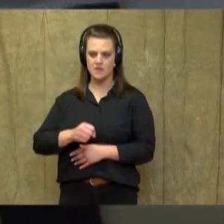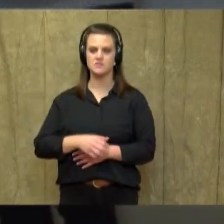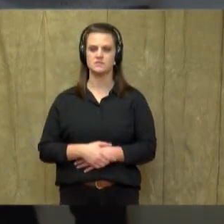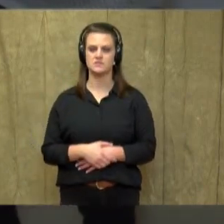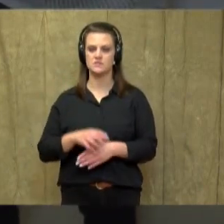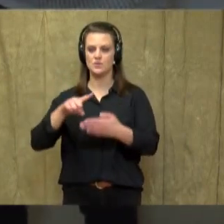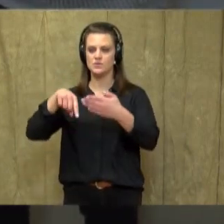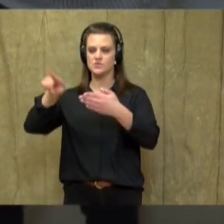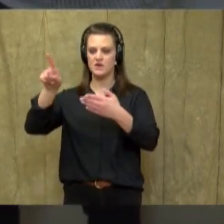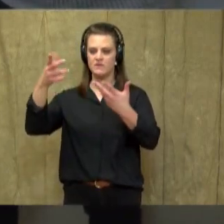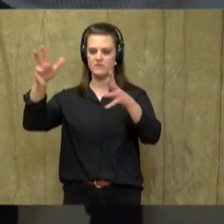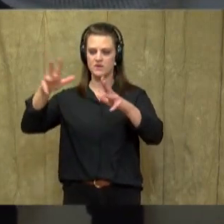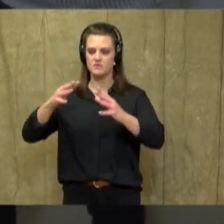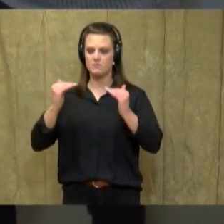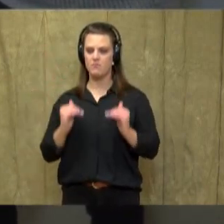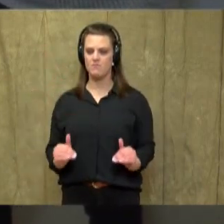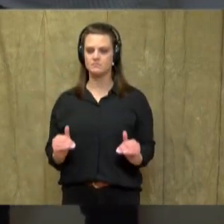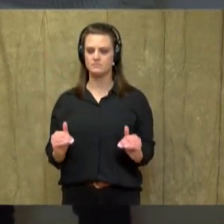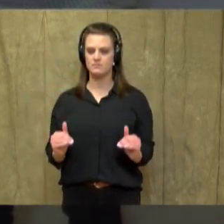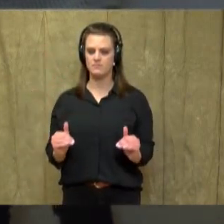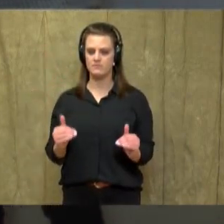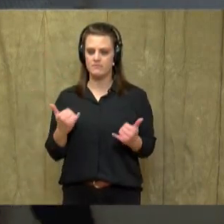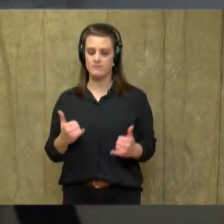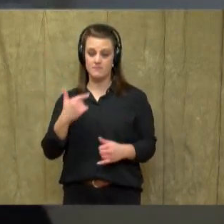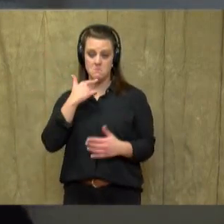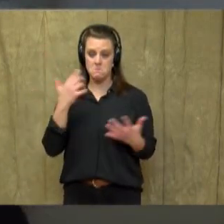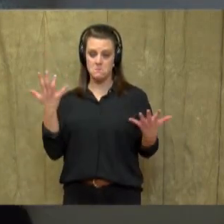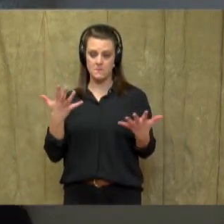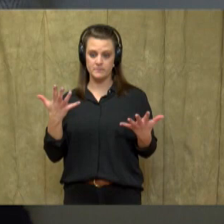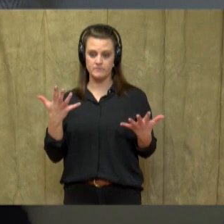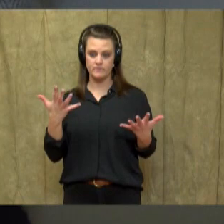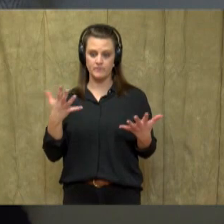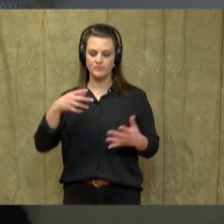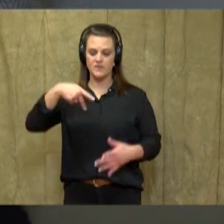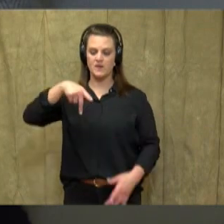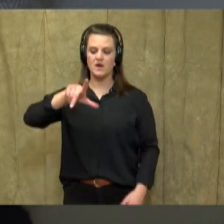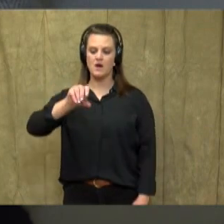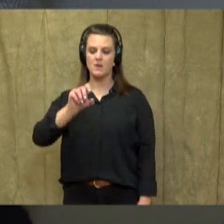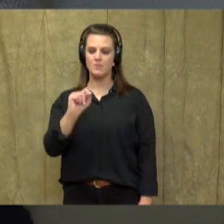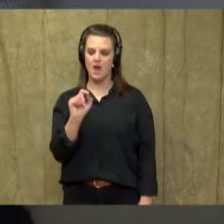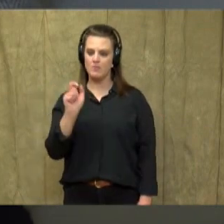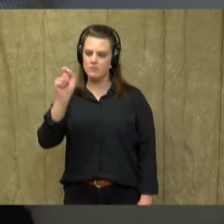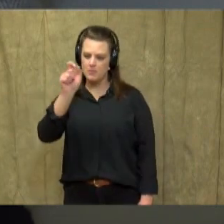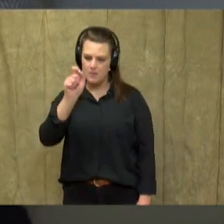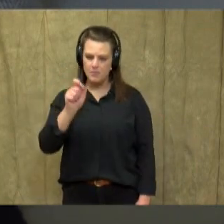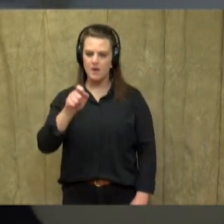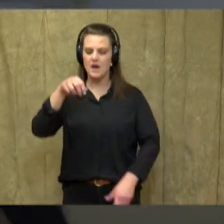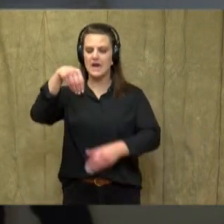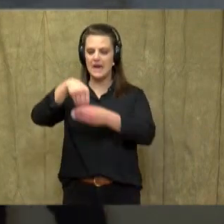our problem is done. Now, what does it say to do? Plot the points in the